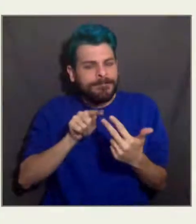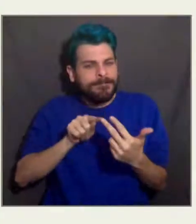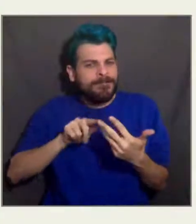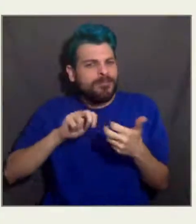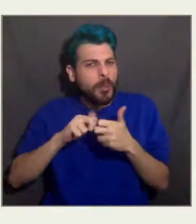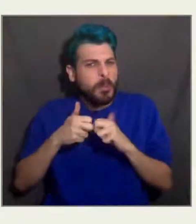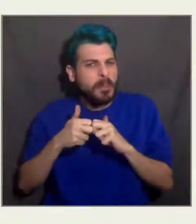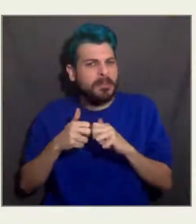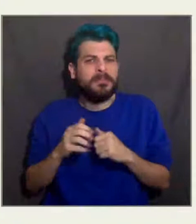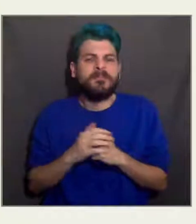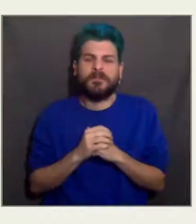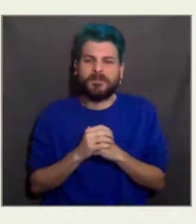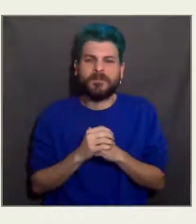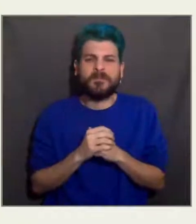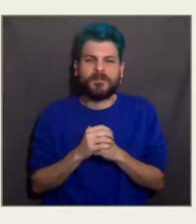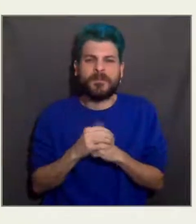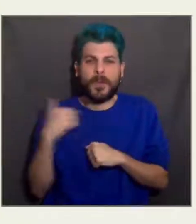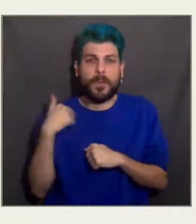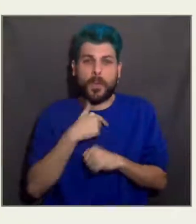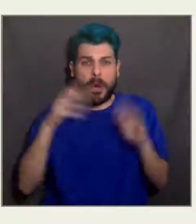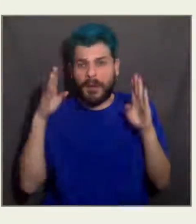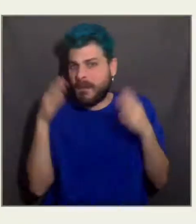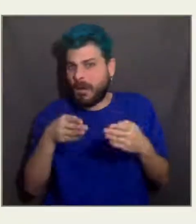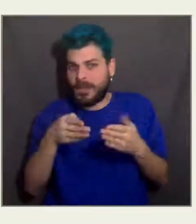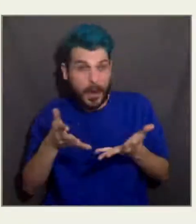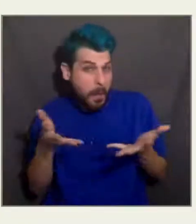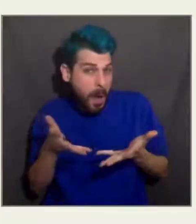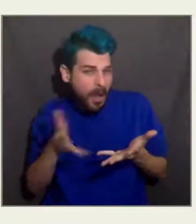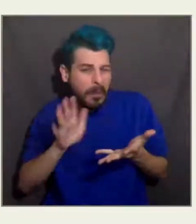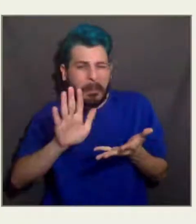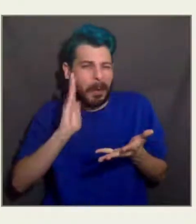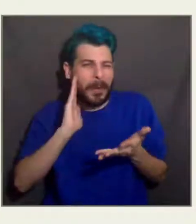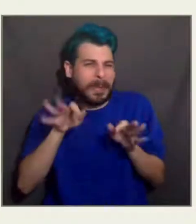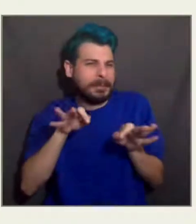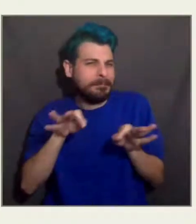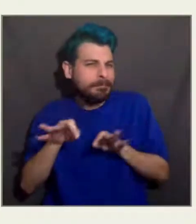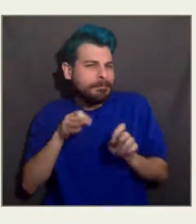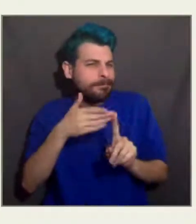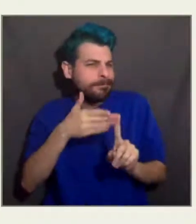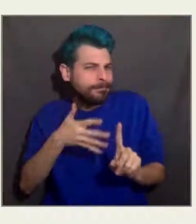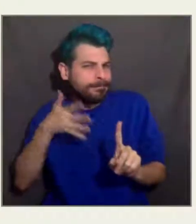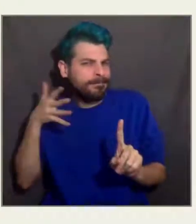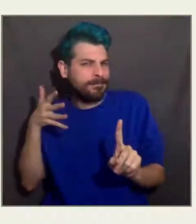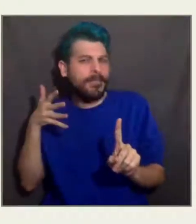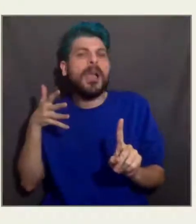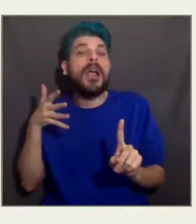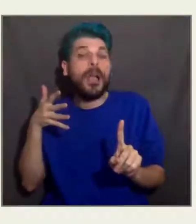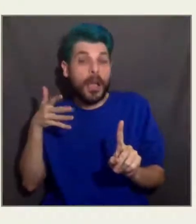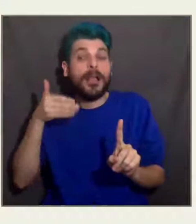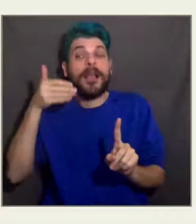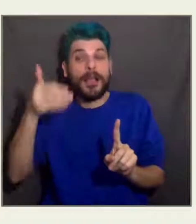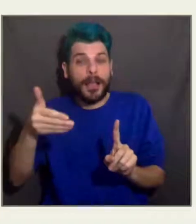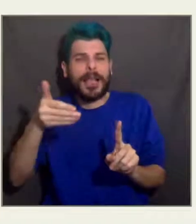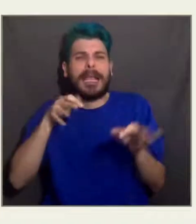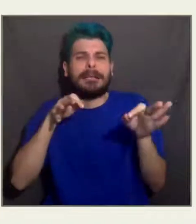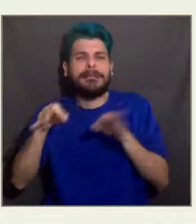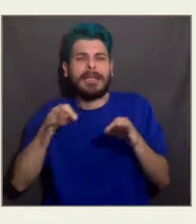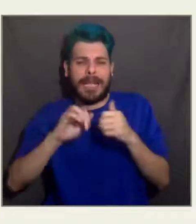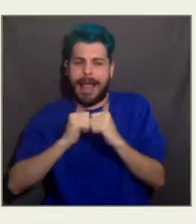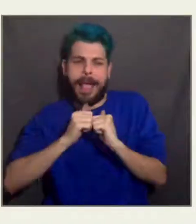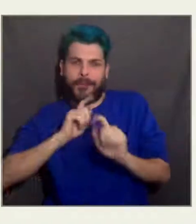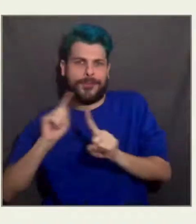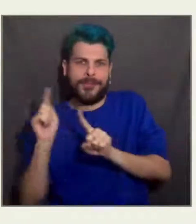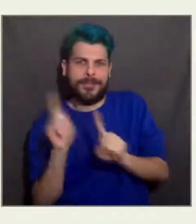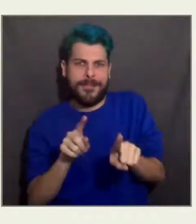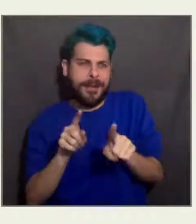are focused on at Metro, and how we can come together to respond to the crisis on our streets we see every day. And I want to